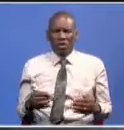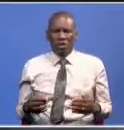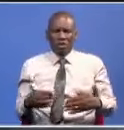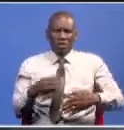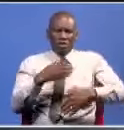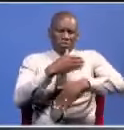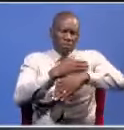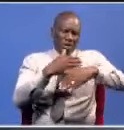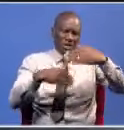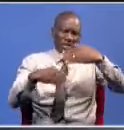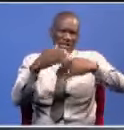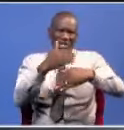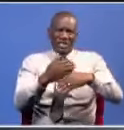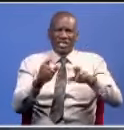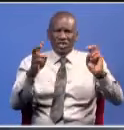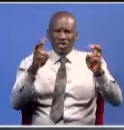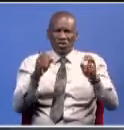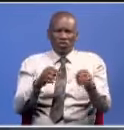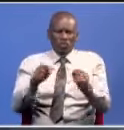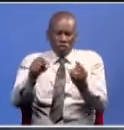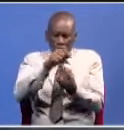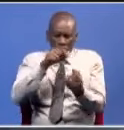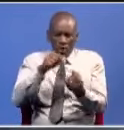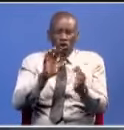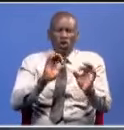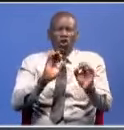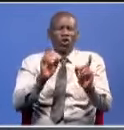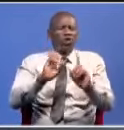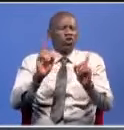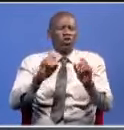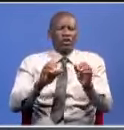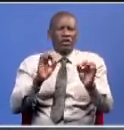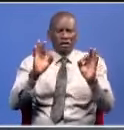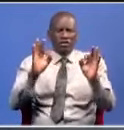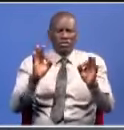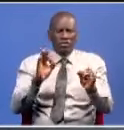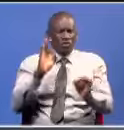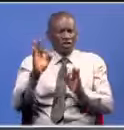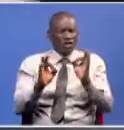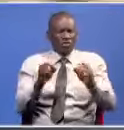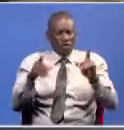matter of is a matter of when, not if. It must be done.